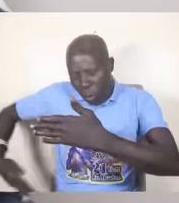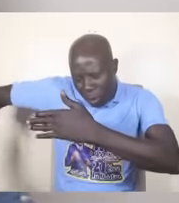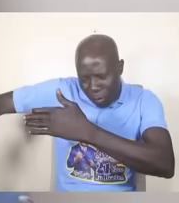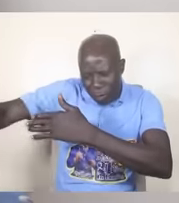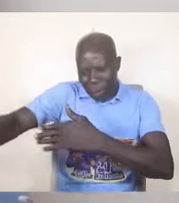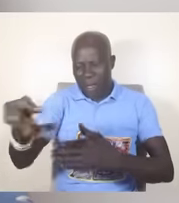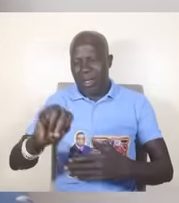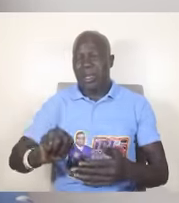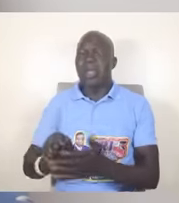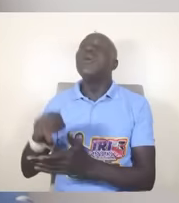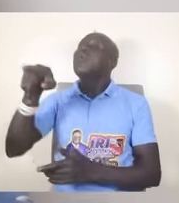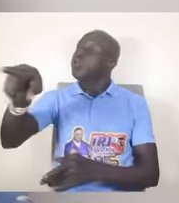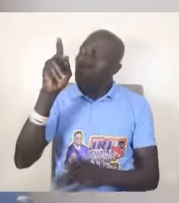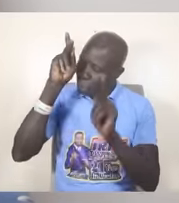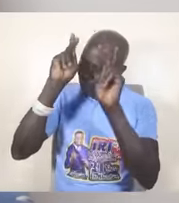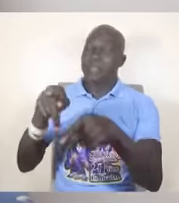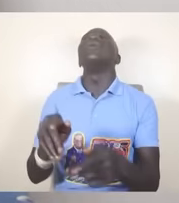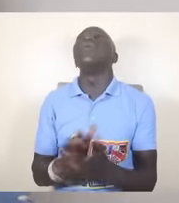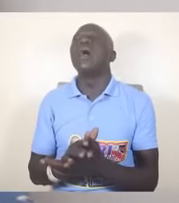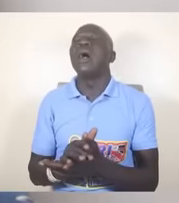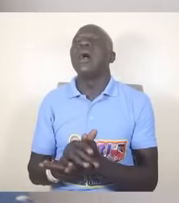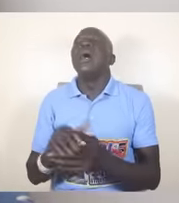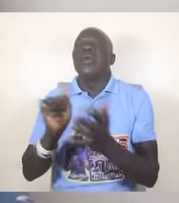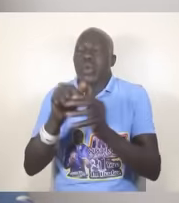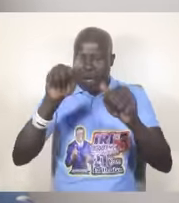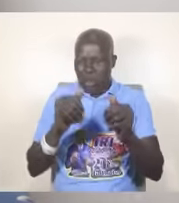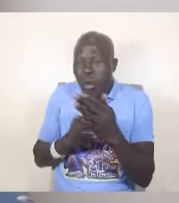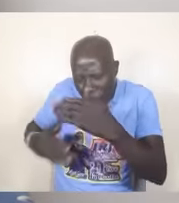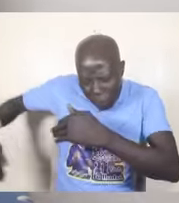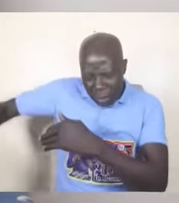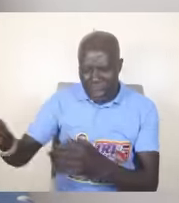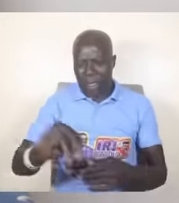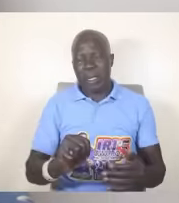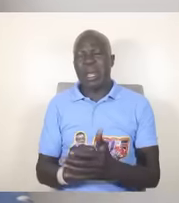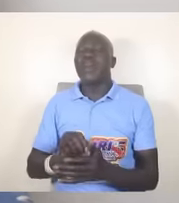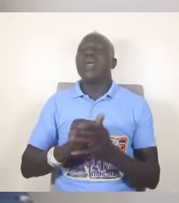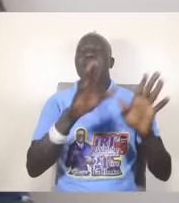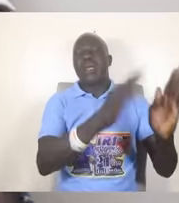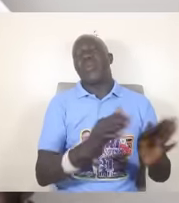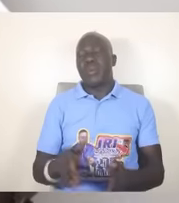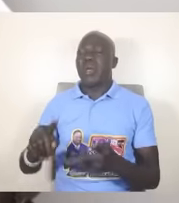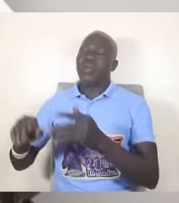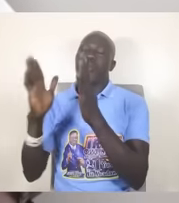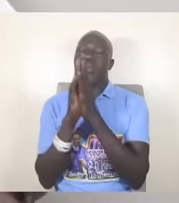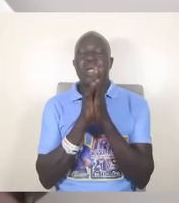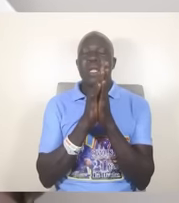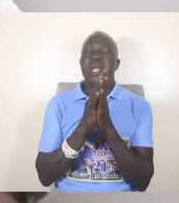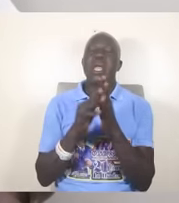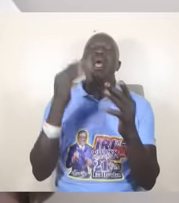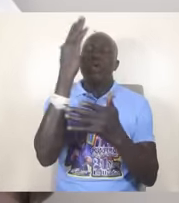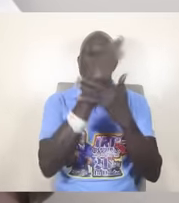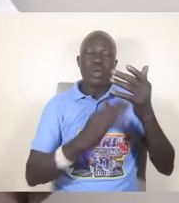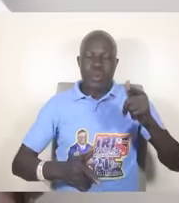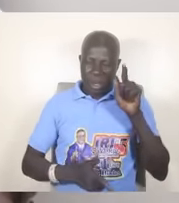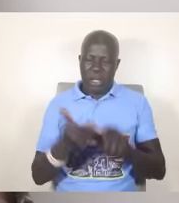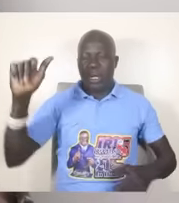gba siwaju. Iwo papa. Even you yourself. O si le overtake iwo. You can still overtake them. Amo mura lati gbadura. But get prepared to pray. Awon adura to